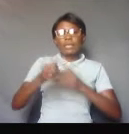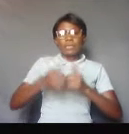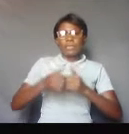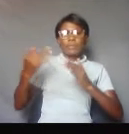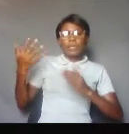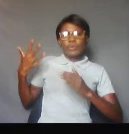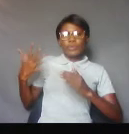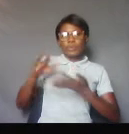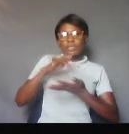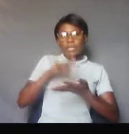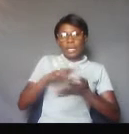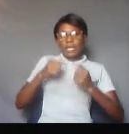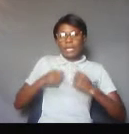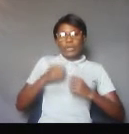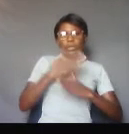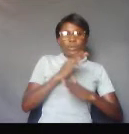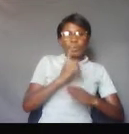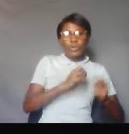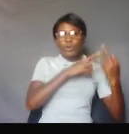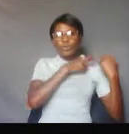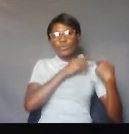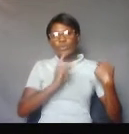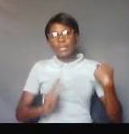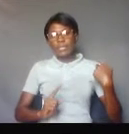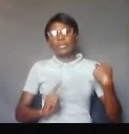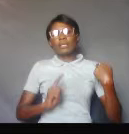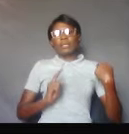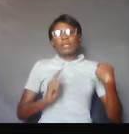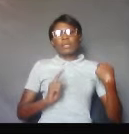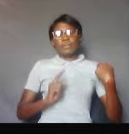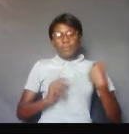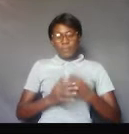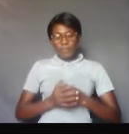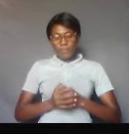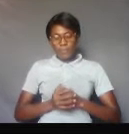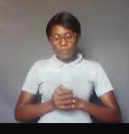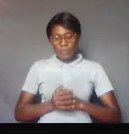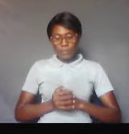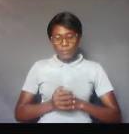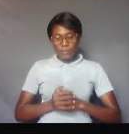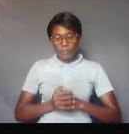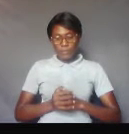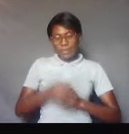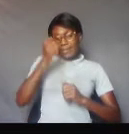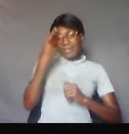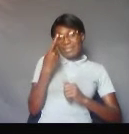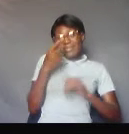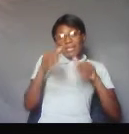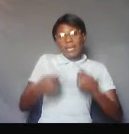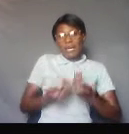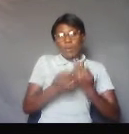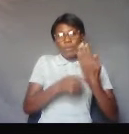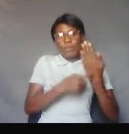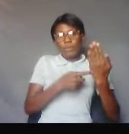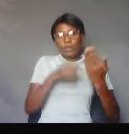is, what we do, what is our theoretical underpinnings, and how do we understand the Bible